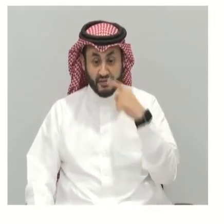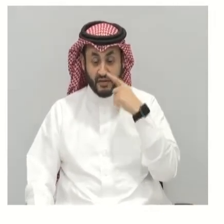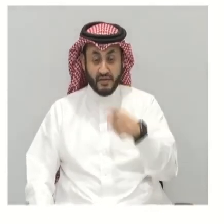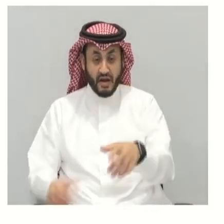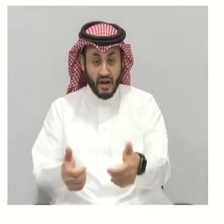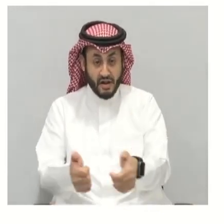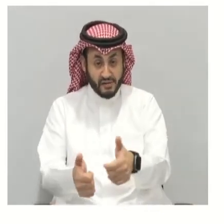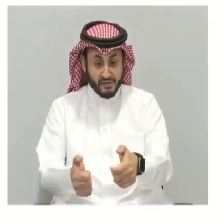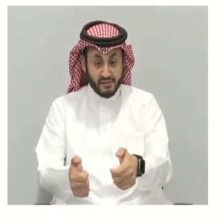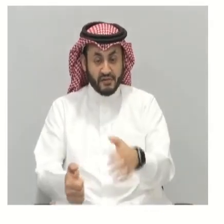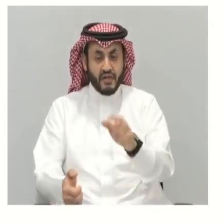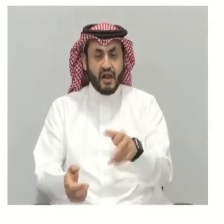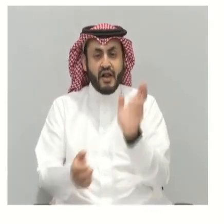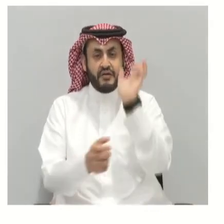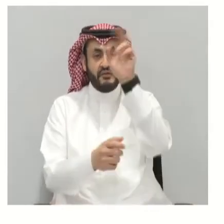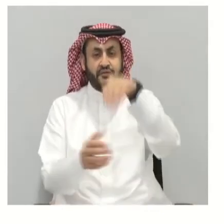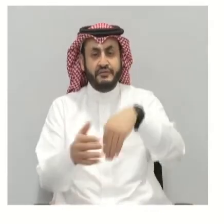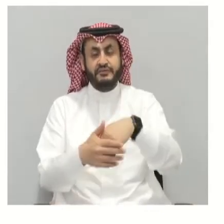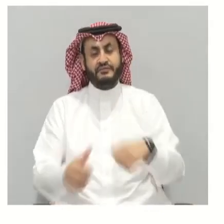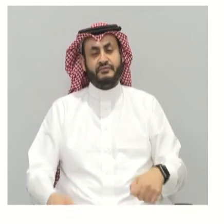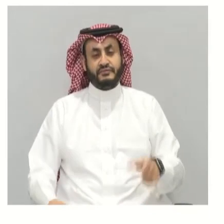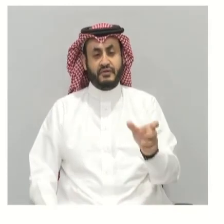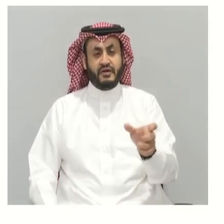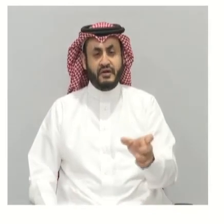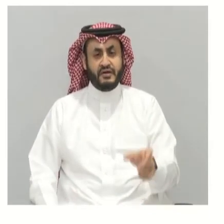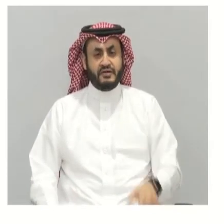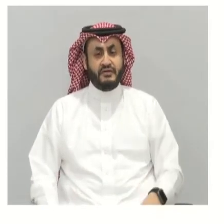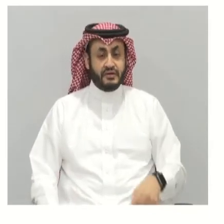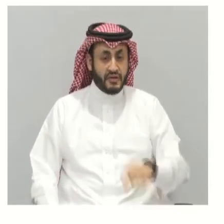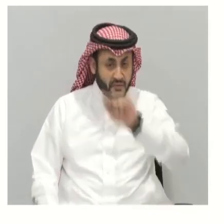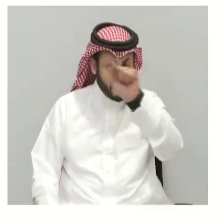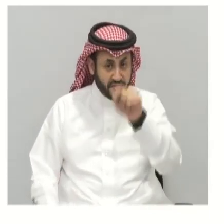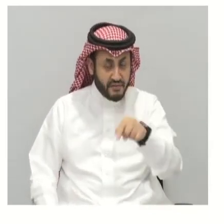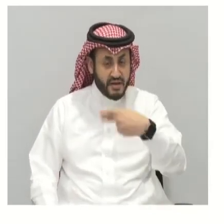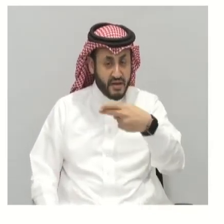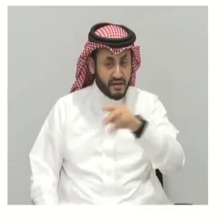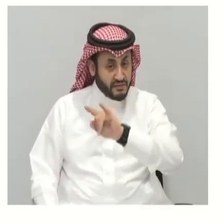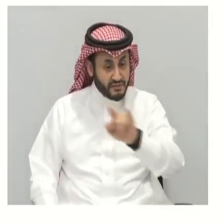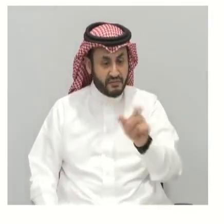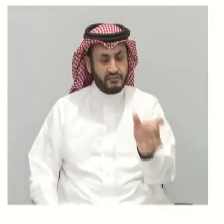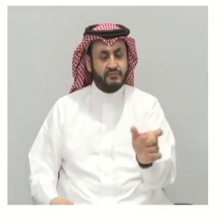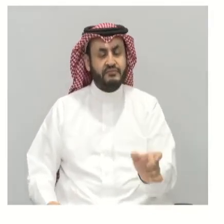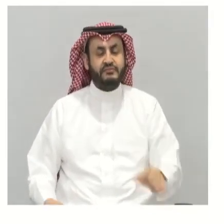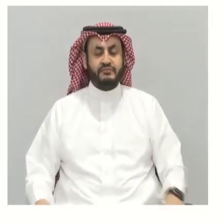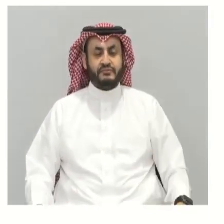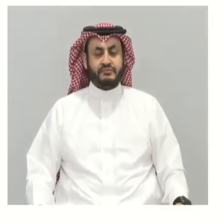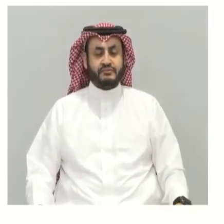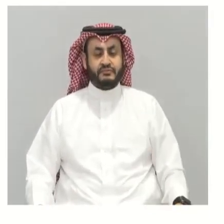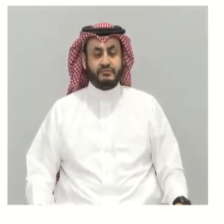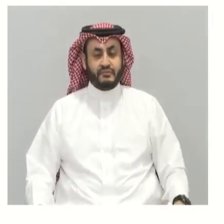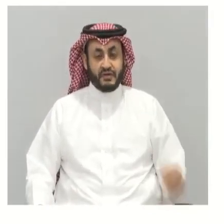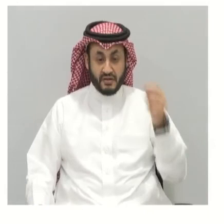picture of the boy playing this video game, and you have this picture of the boy playing the basketball. So let's take a look at